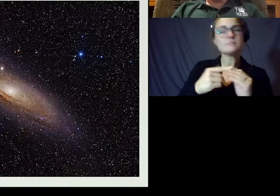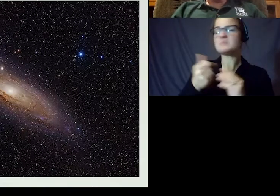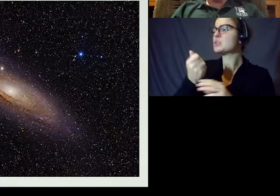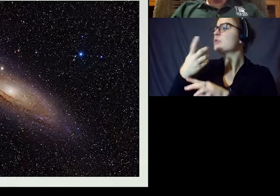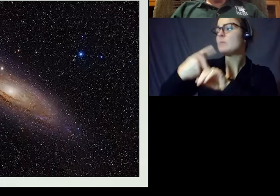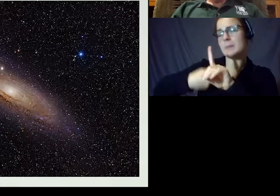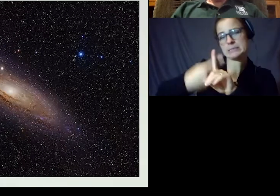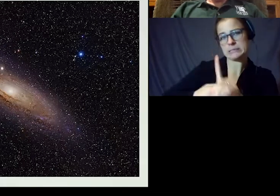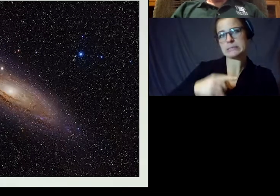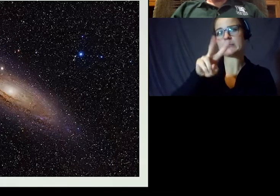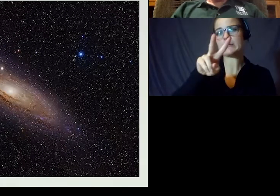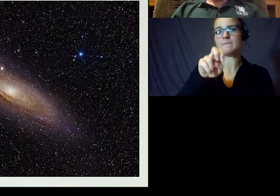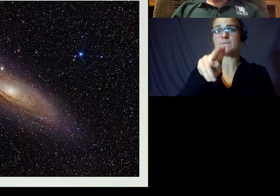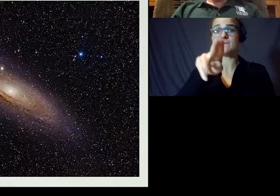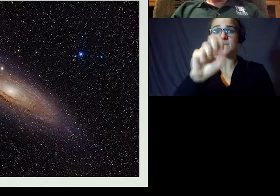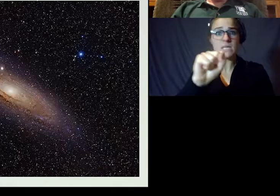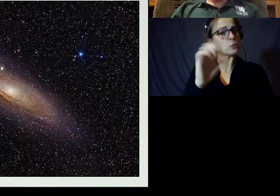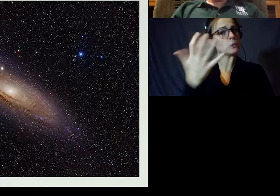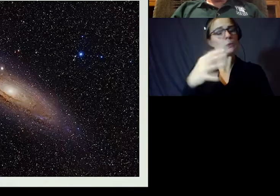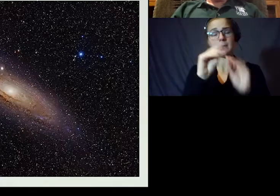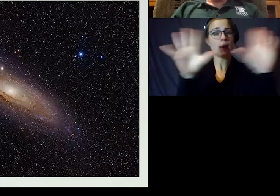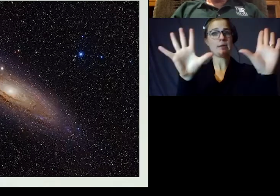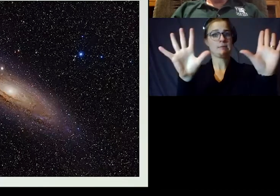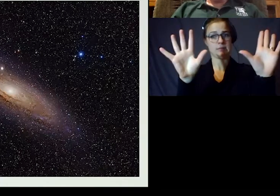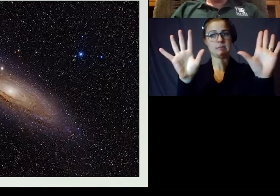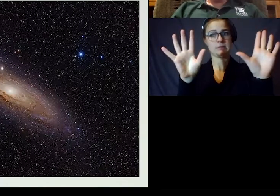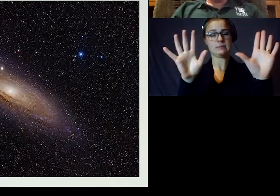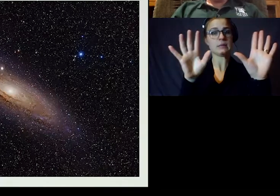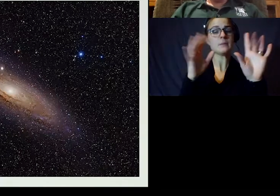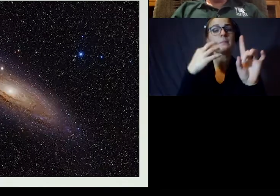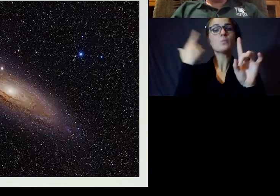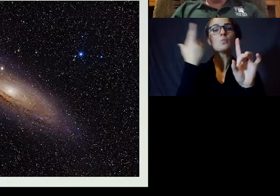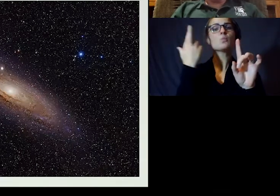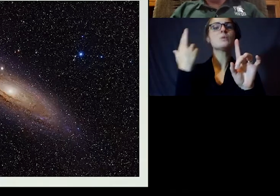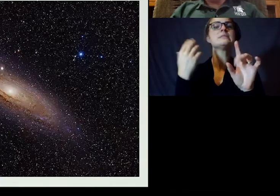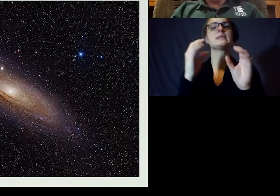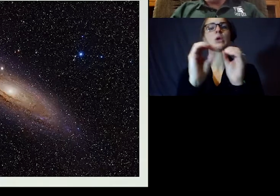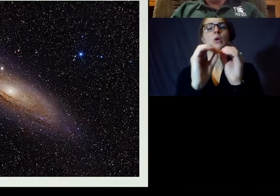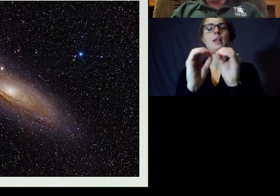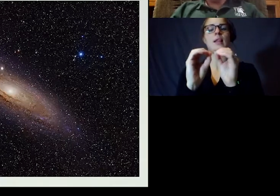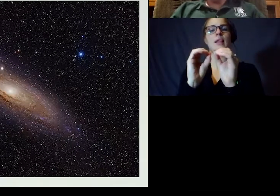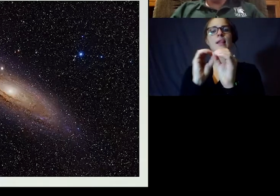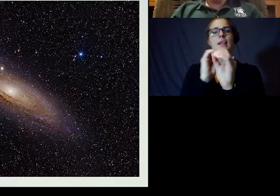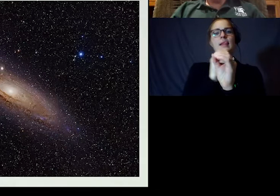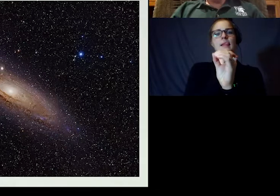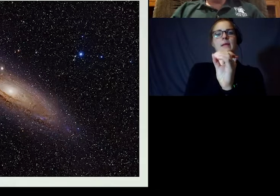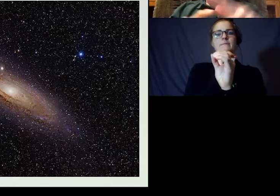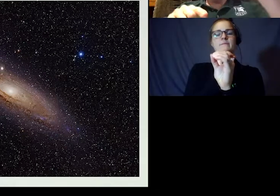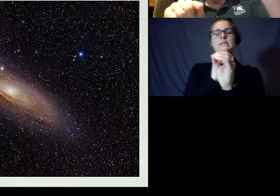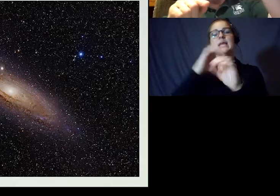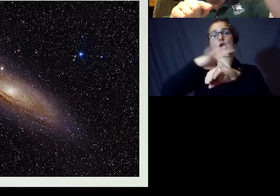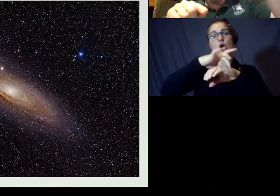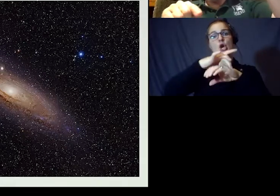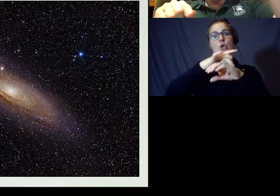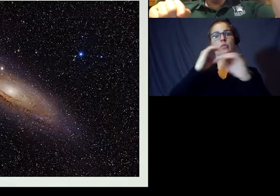very bright, but because it's moving to the left and we are moving to the right, so to speak, we're kind